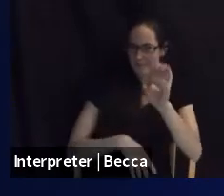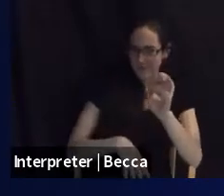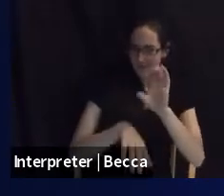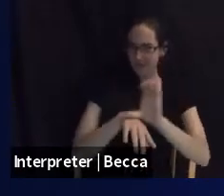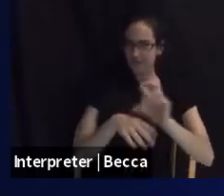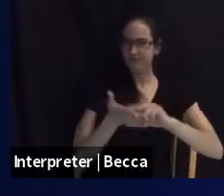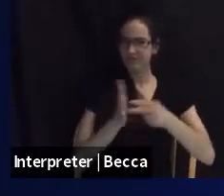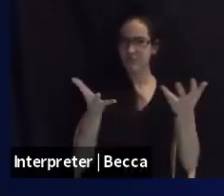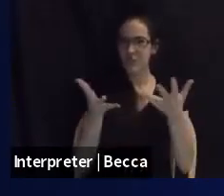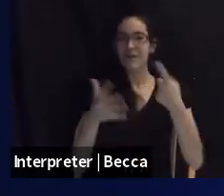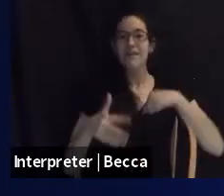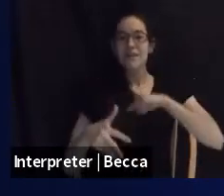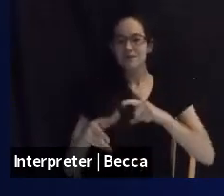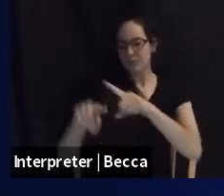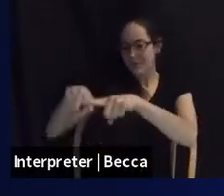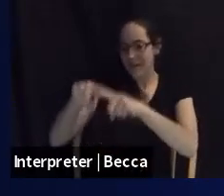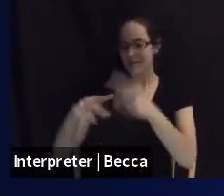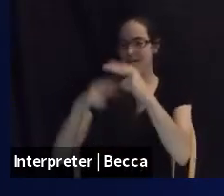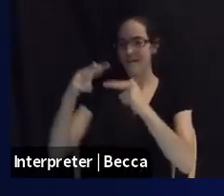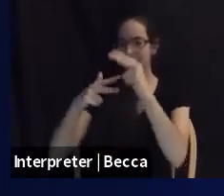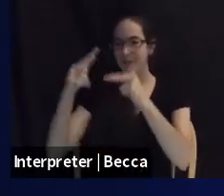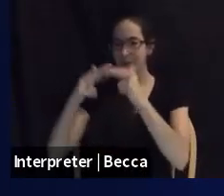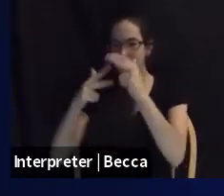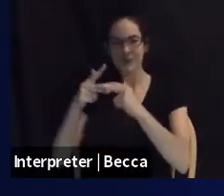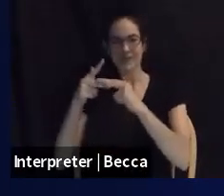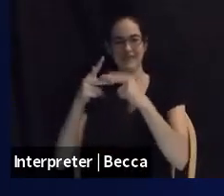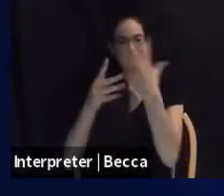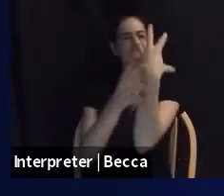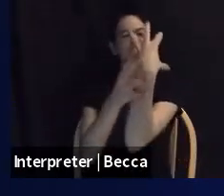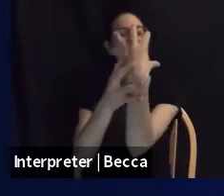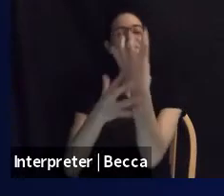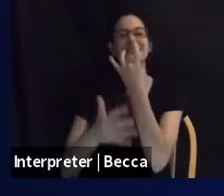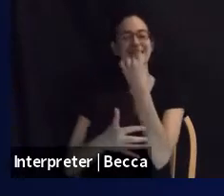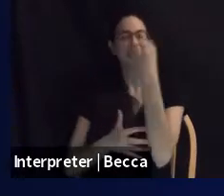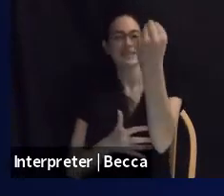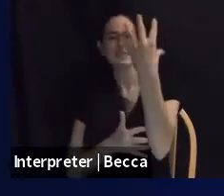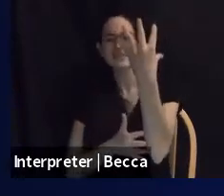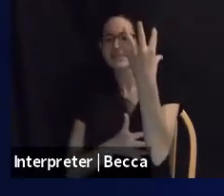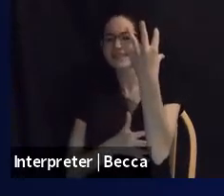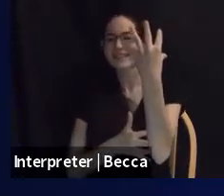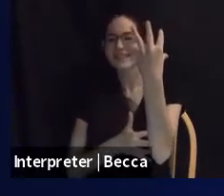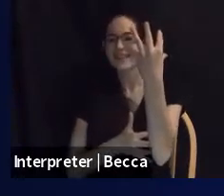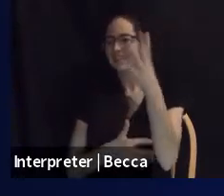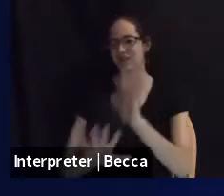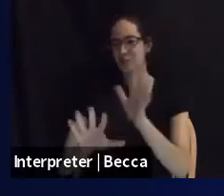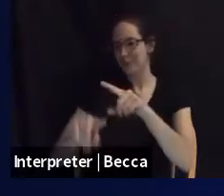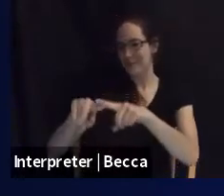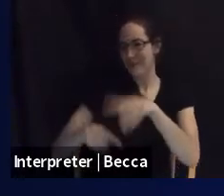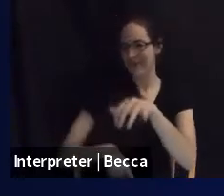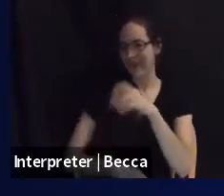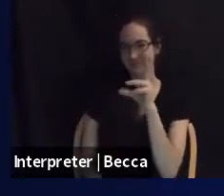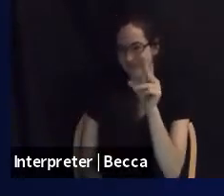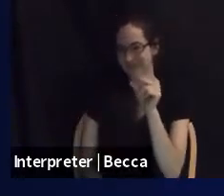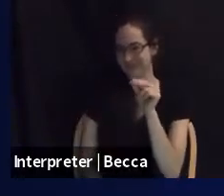means that we don't rely on a building. We don't rely on all the cameras and the lights, even though that's what we're doing in this moment, because this is just a